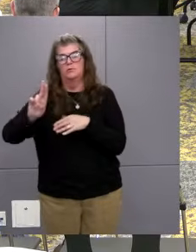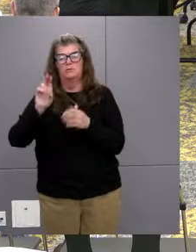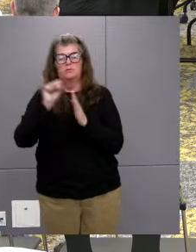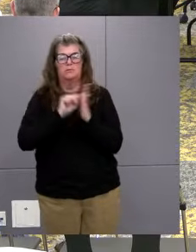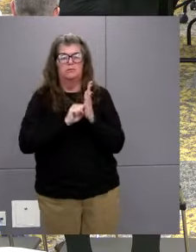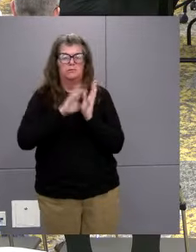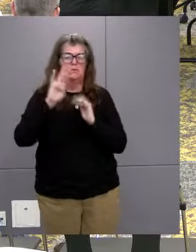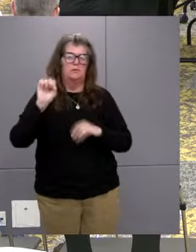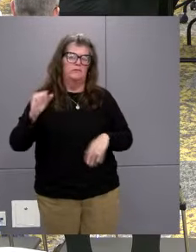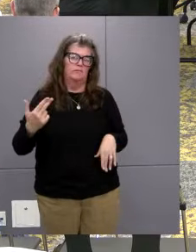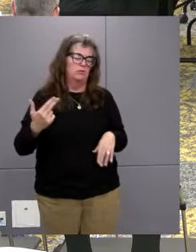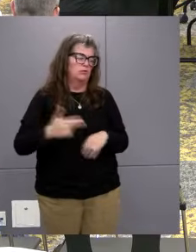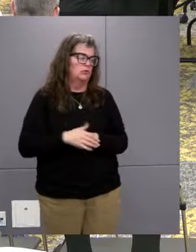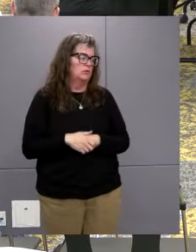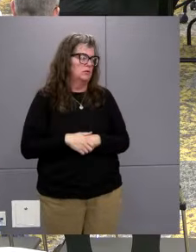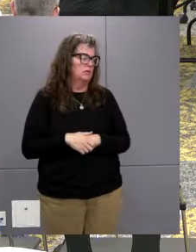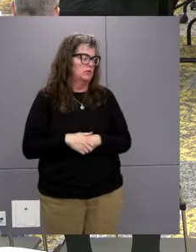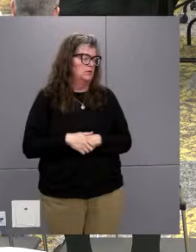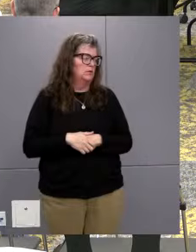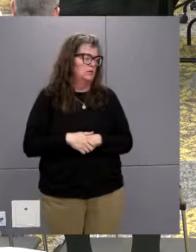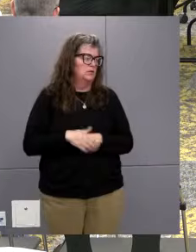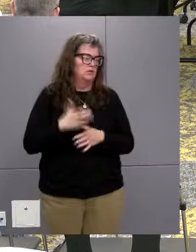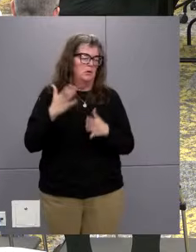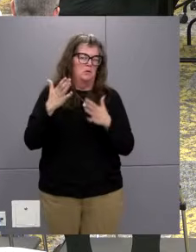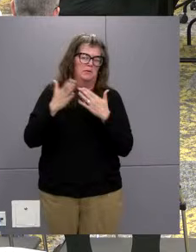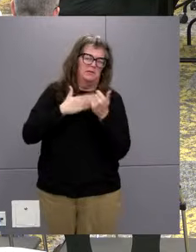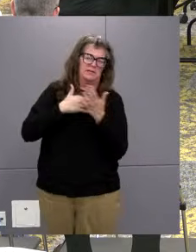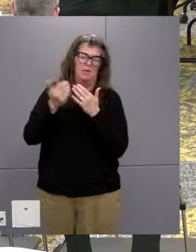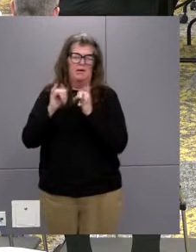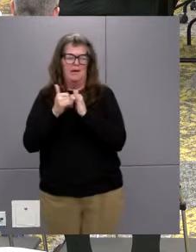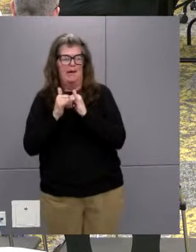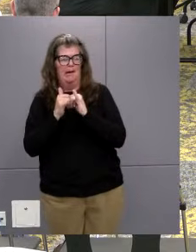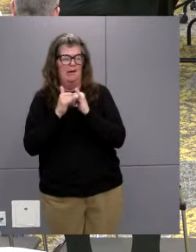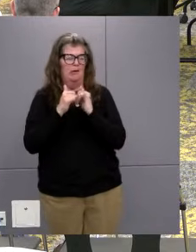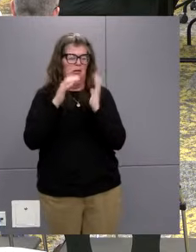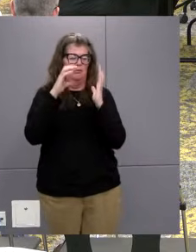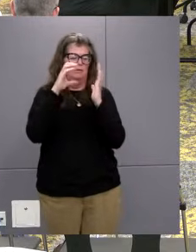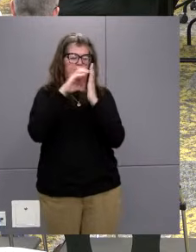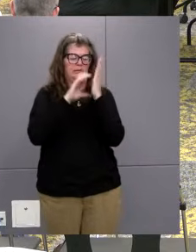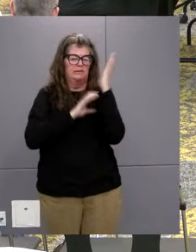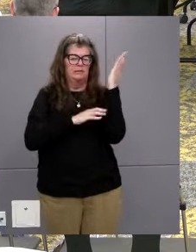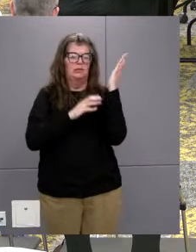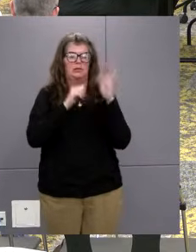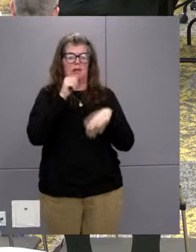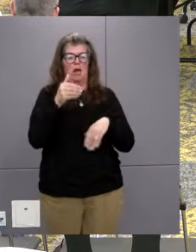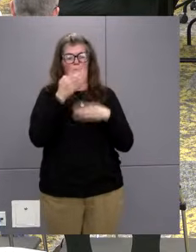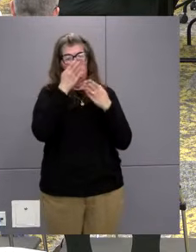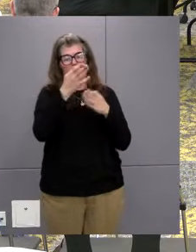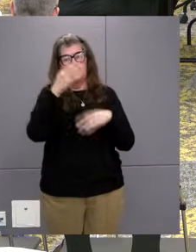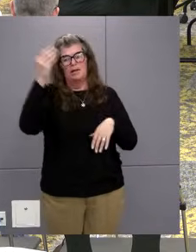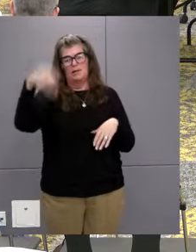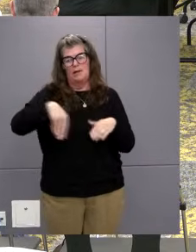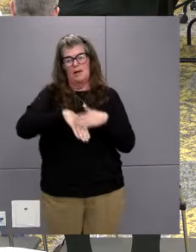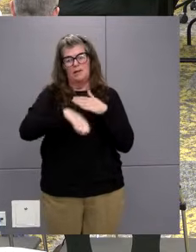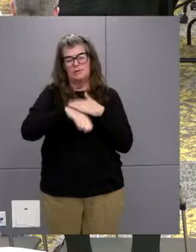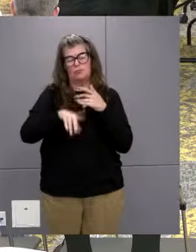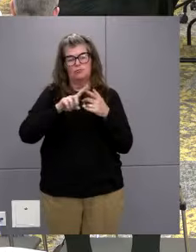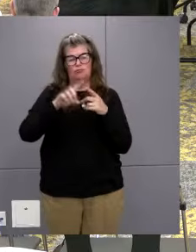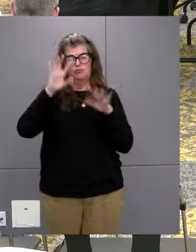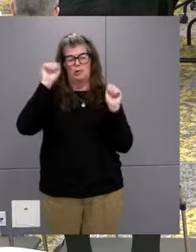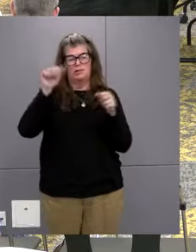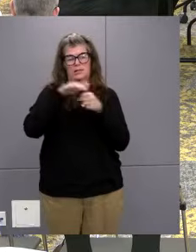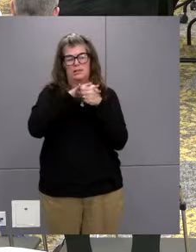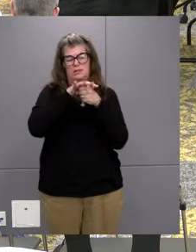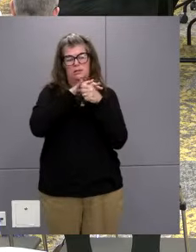Michigan. So however it was phrased, the idea of not providing key card access to what ends up being